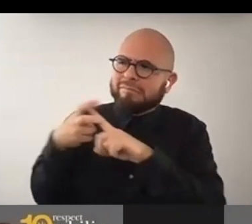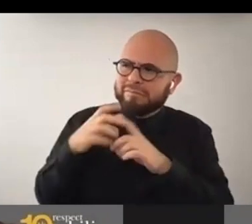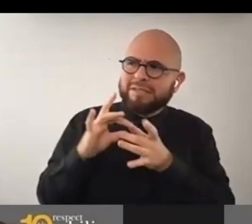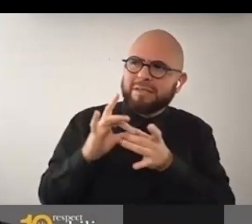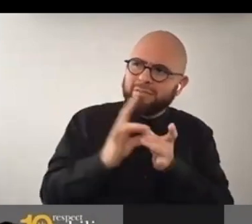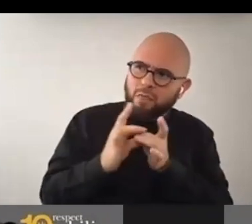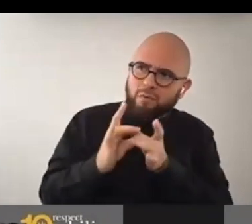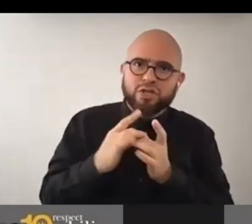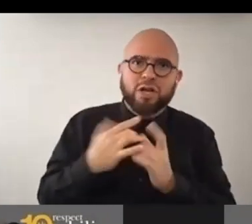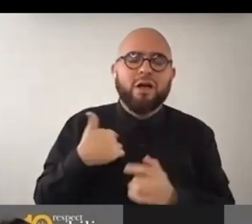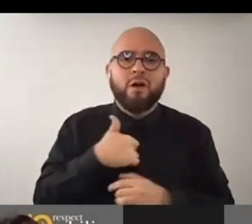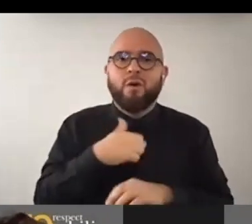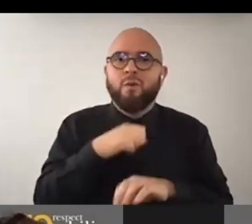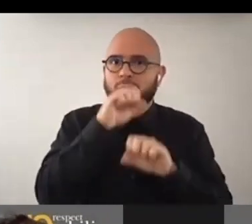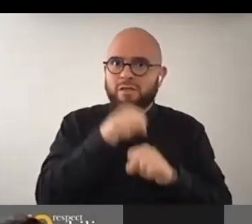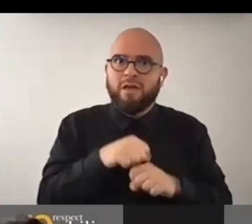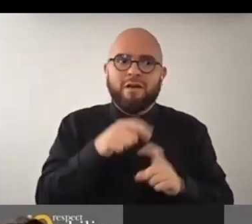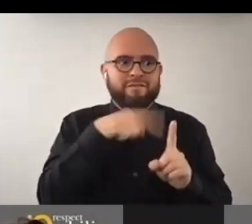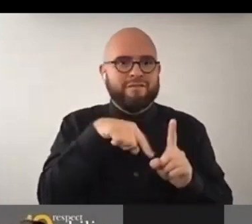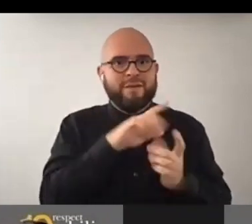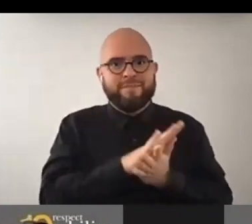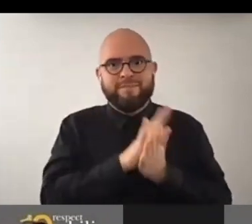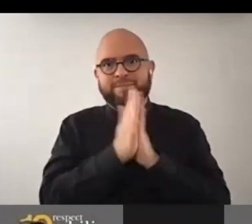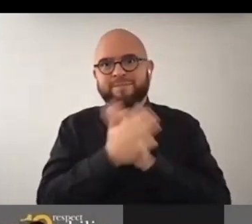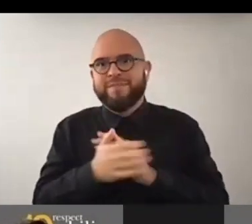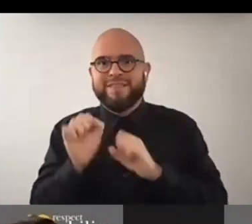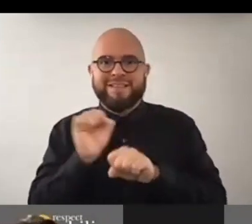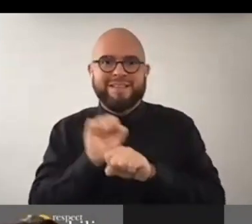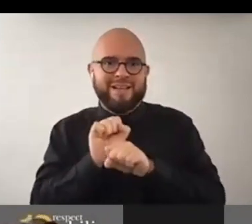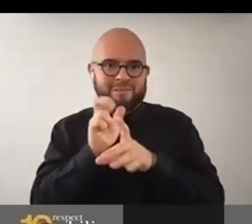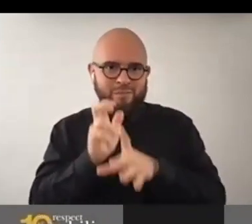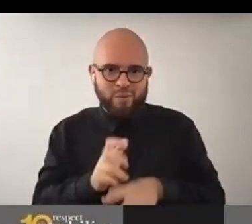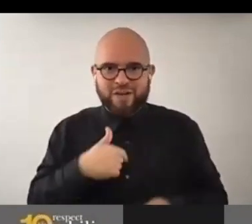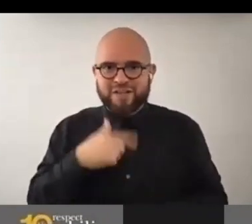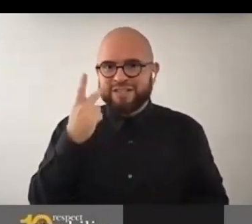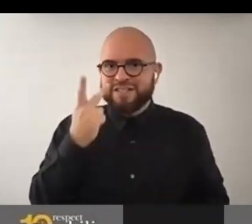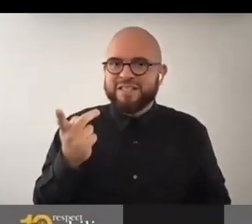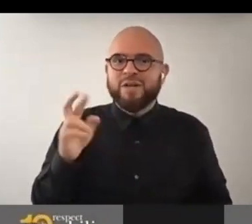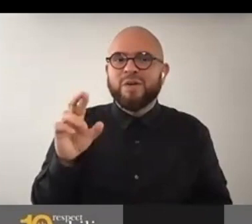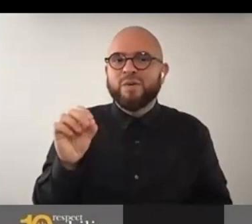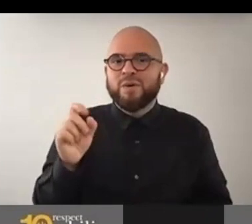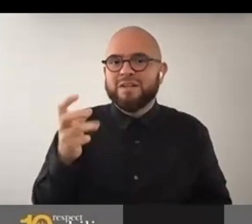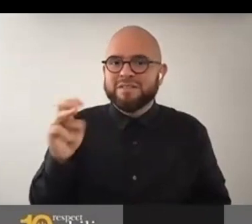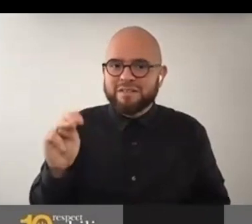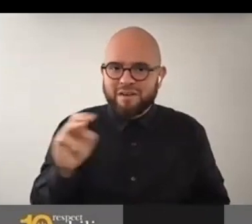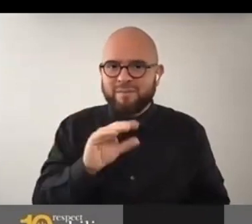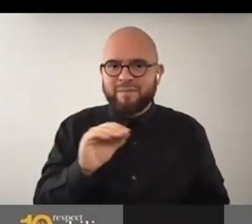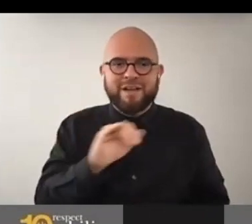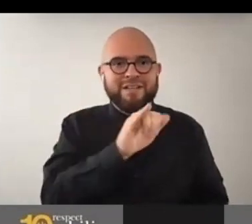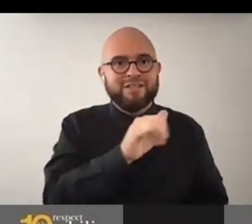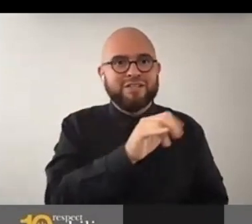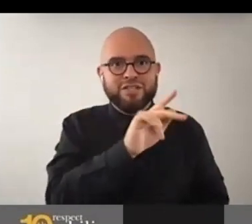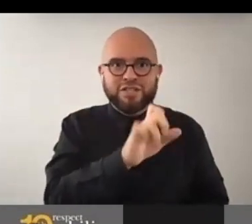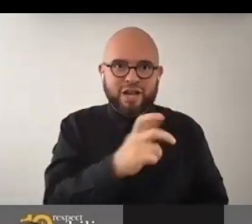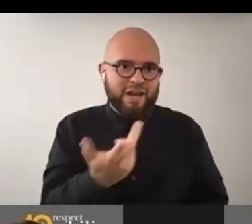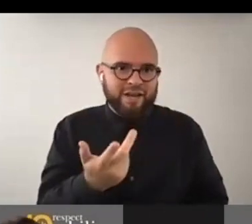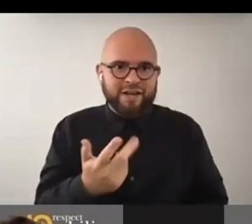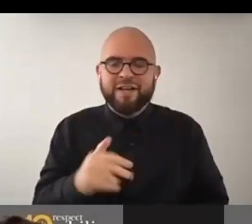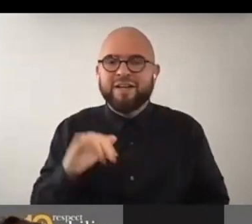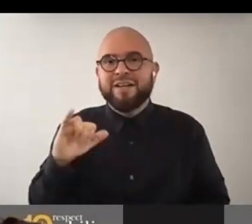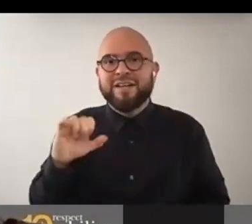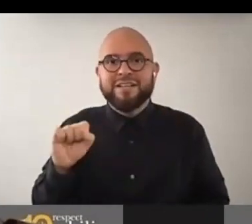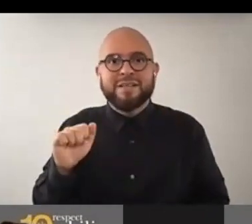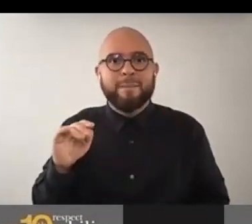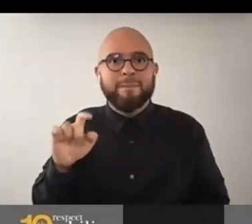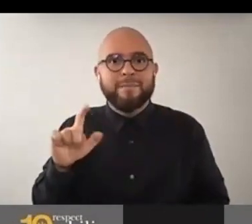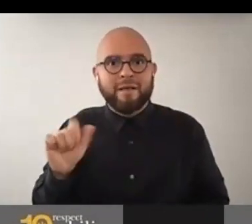making them employees, as you can see from Rostam and Jake, Isabella. We have other team members